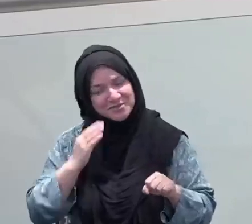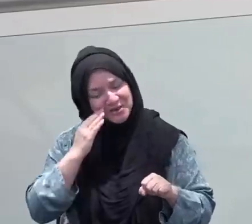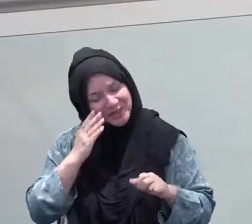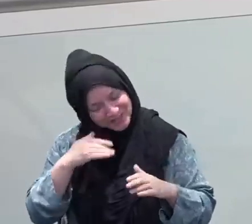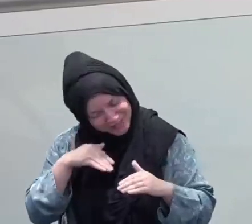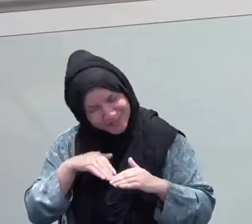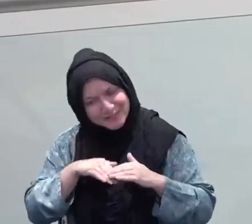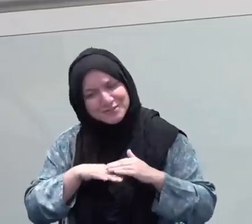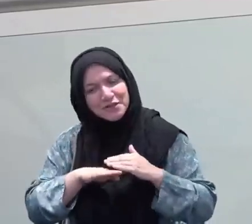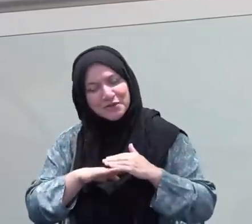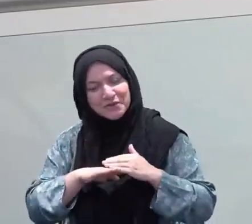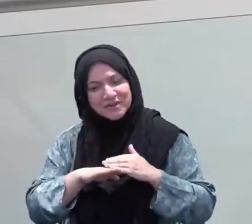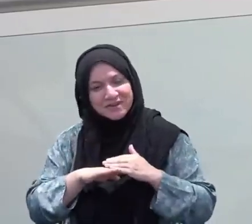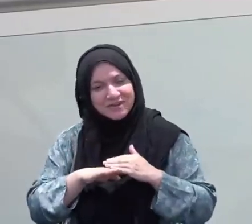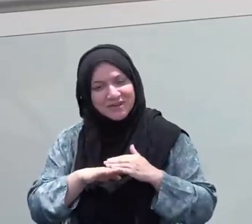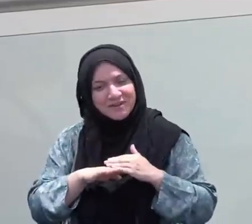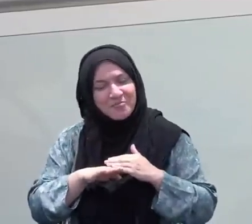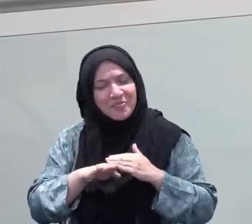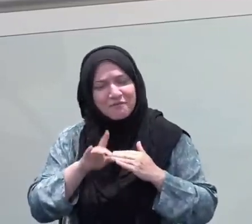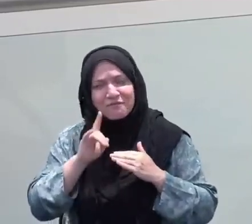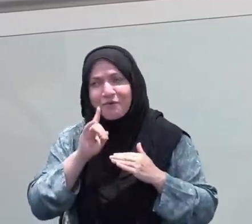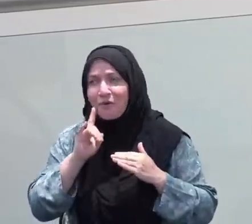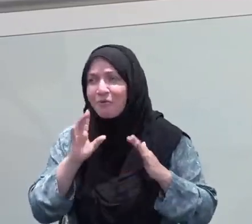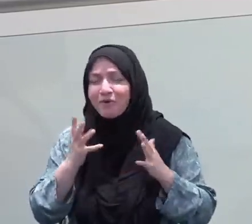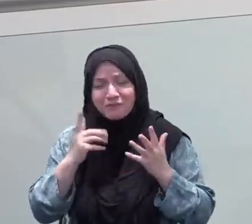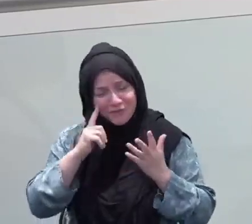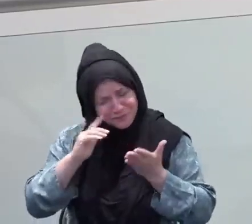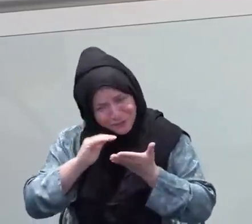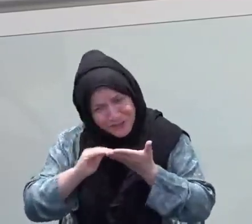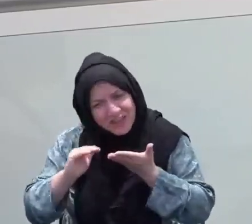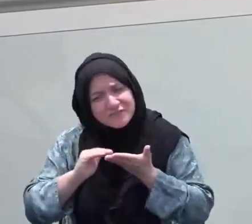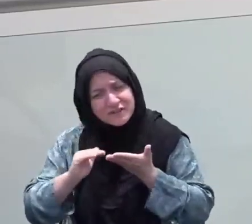into his paradise. Allahumma ameen. I'll continue to you that. I'll continue to what I'm willing to tell you I'll tell you that.